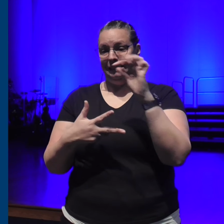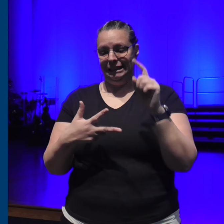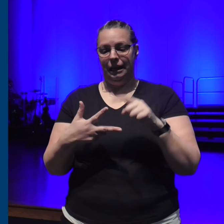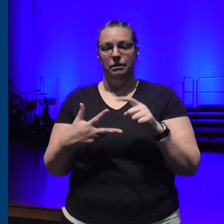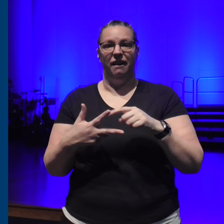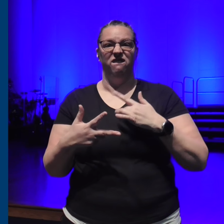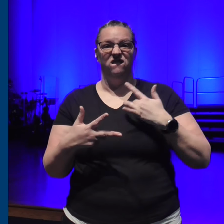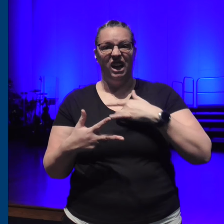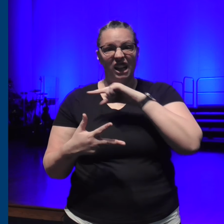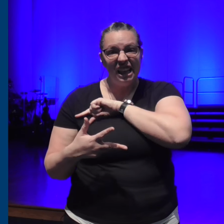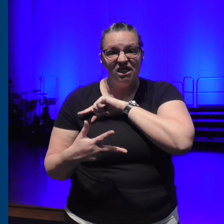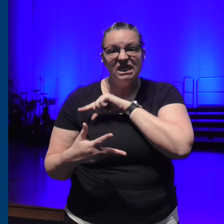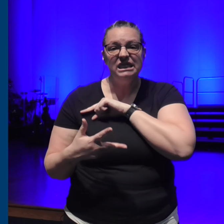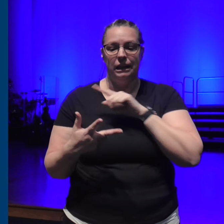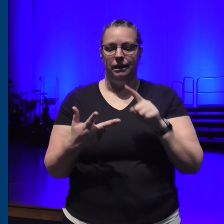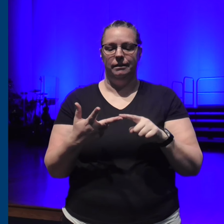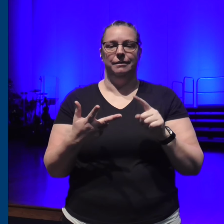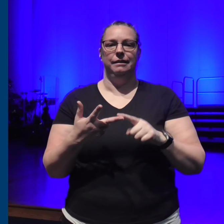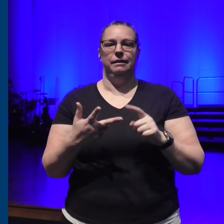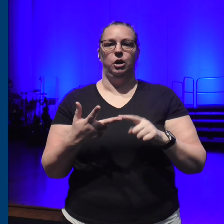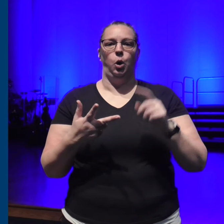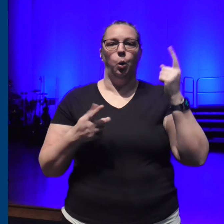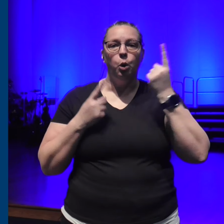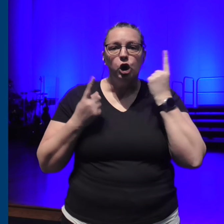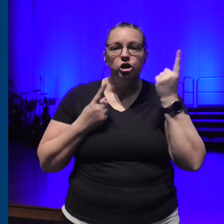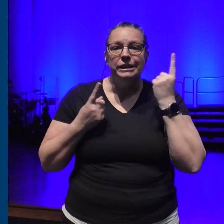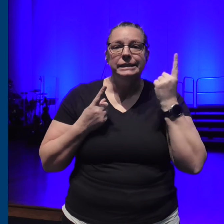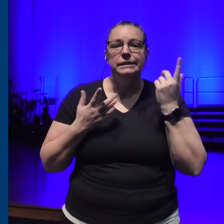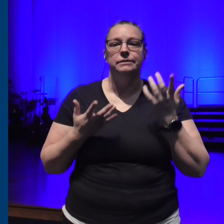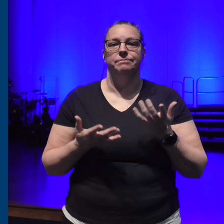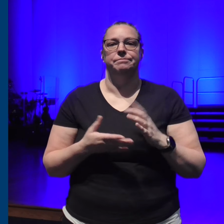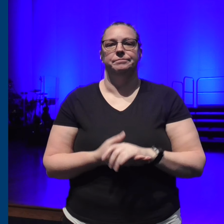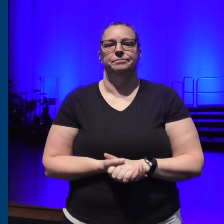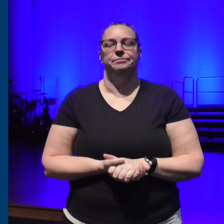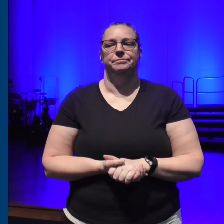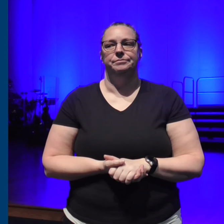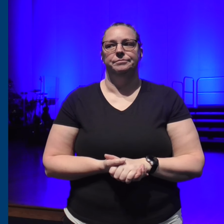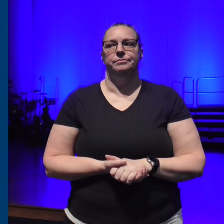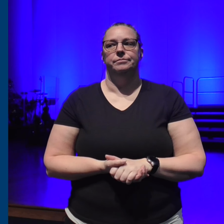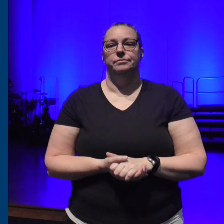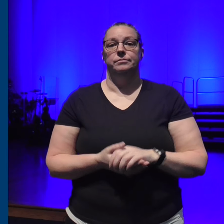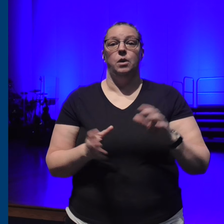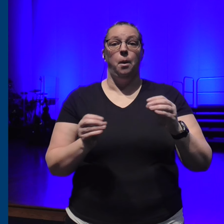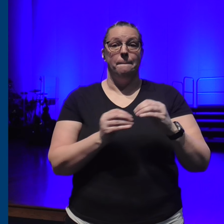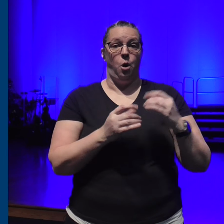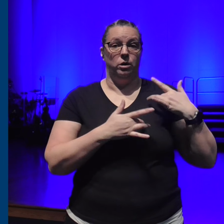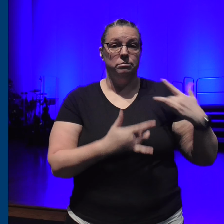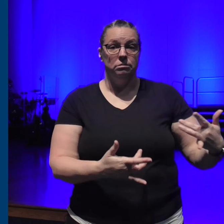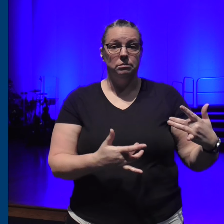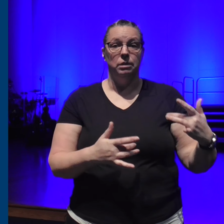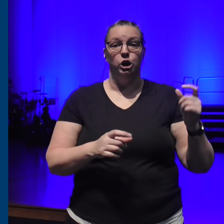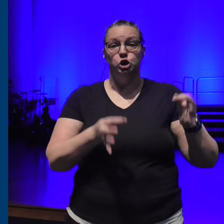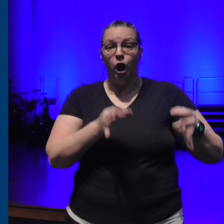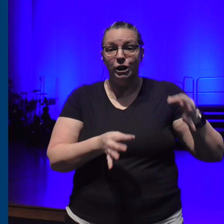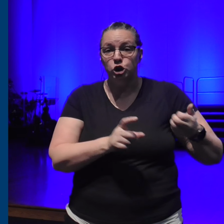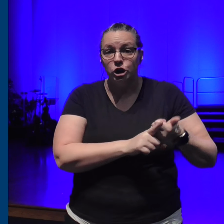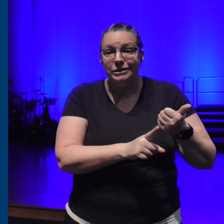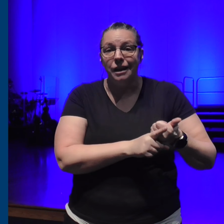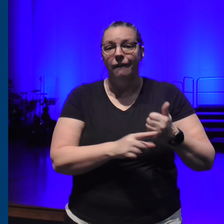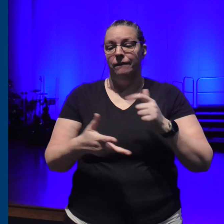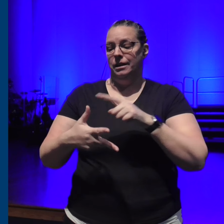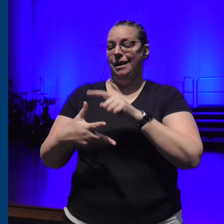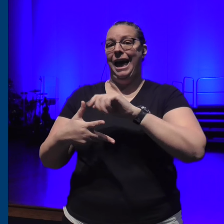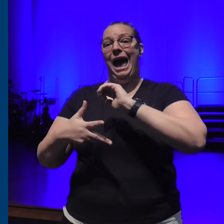2, feel guilty, 3, worry? Are you more likely to judge yourself for 1, how you are